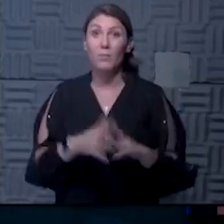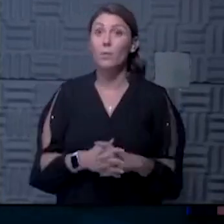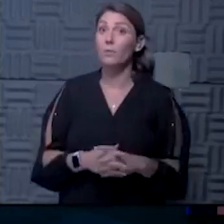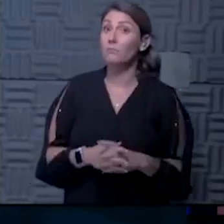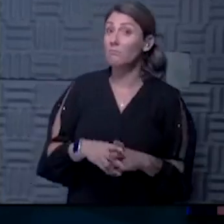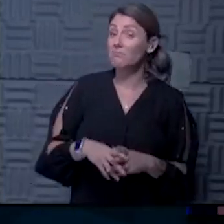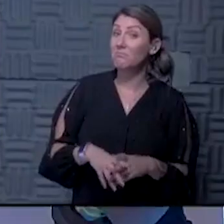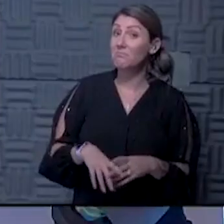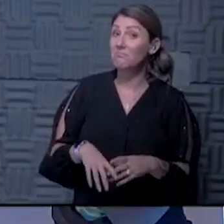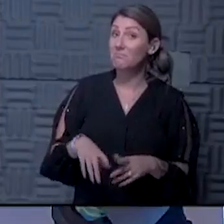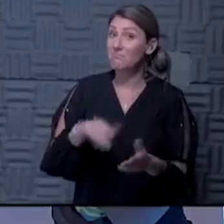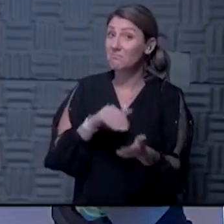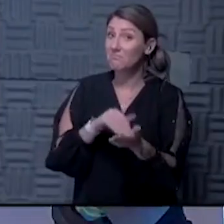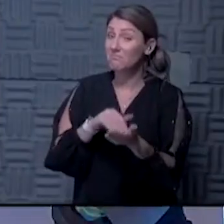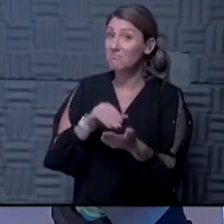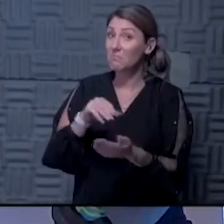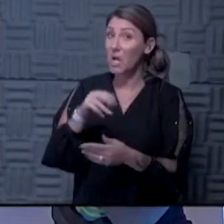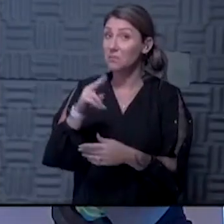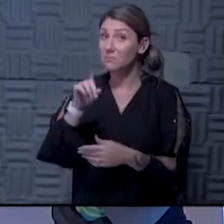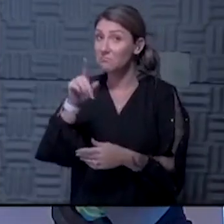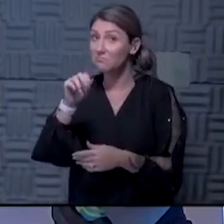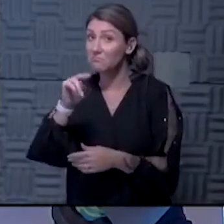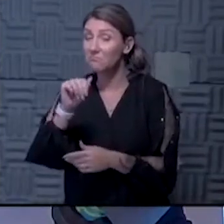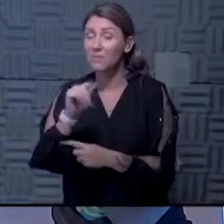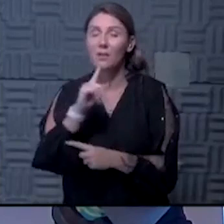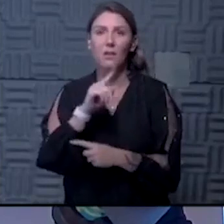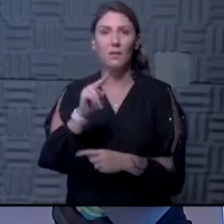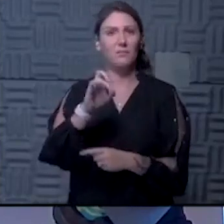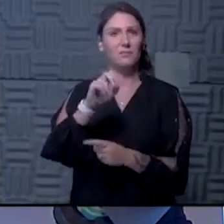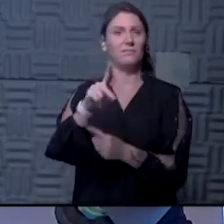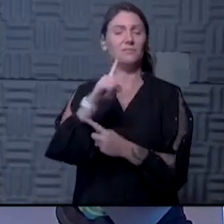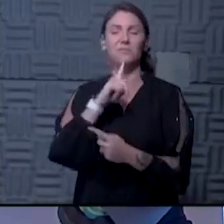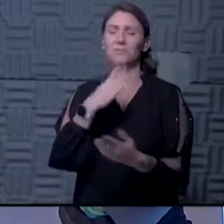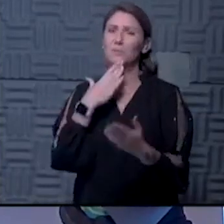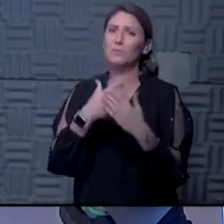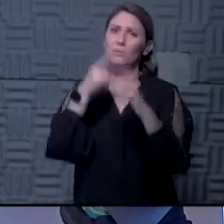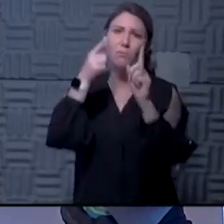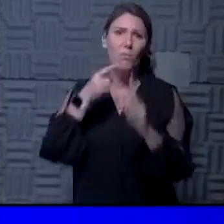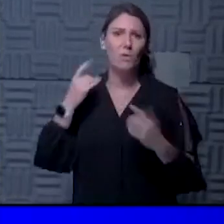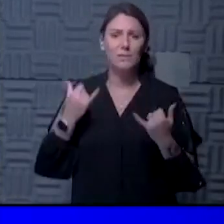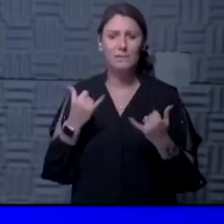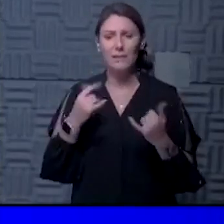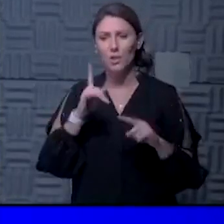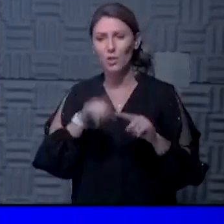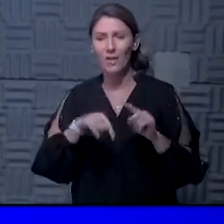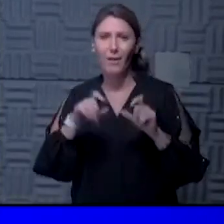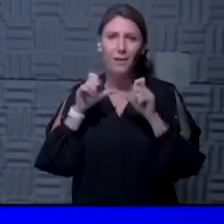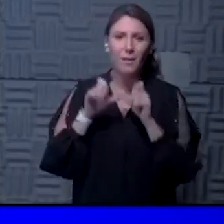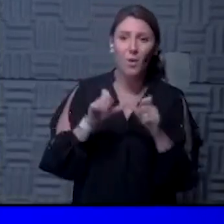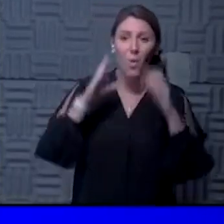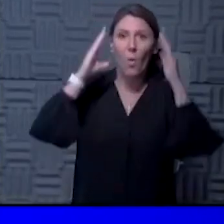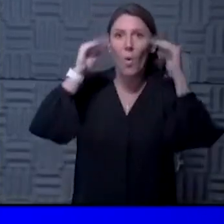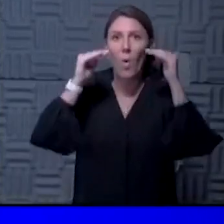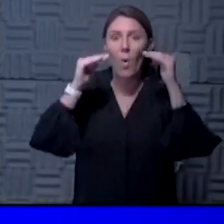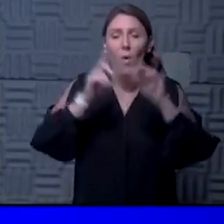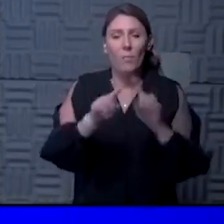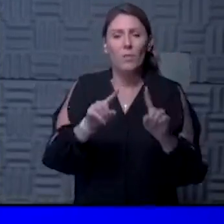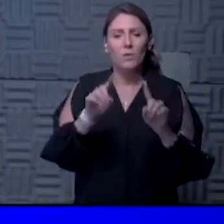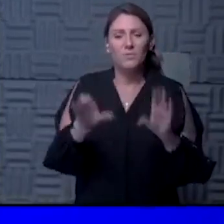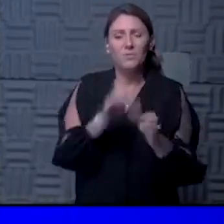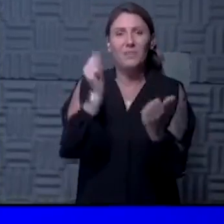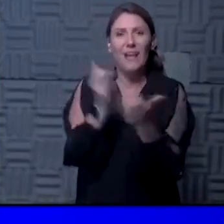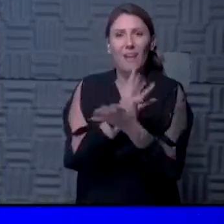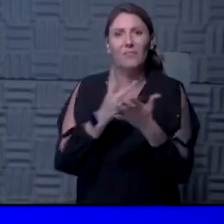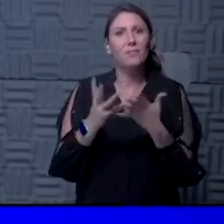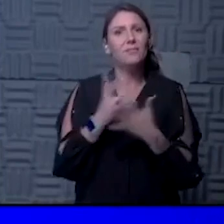Hawk? Yeah, I mean, I think Nick just made so many good points today. You can't continue to hope, but do those things that